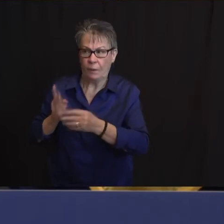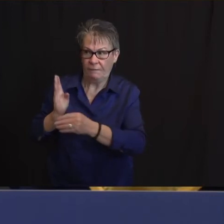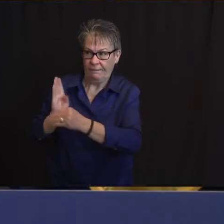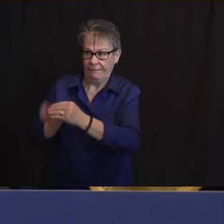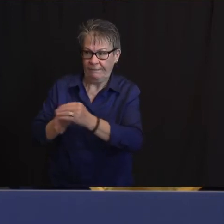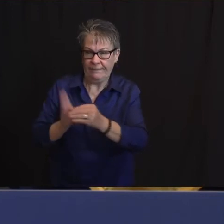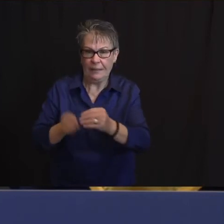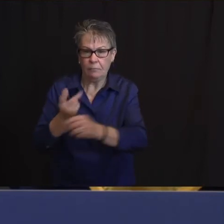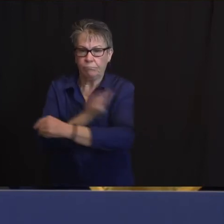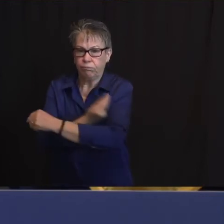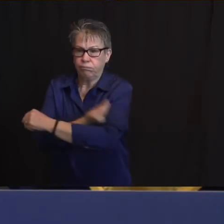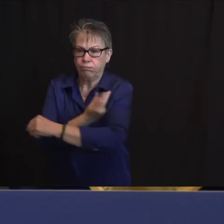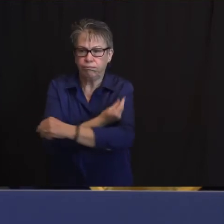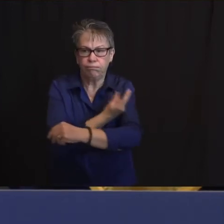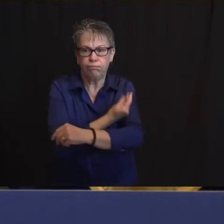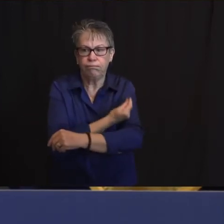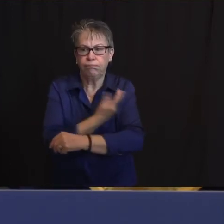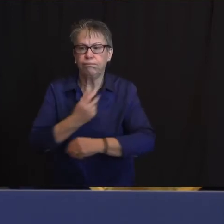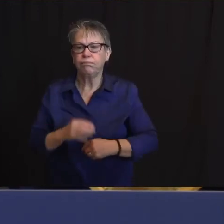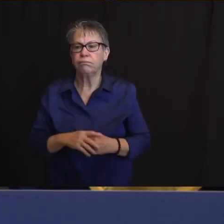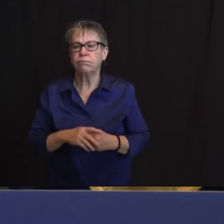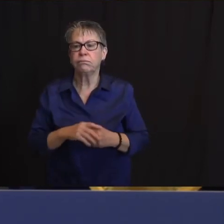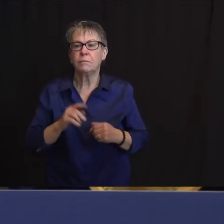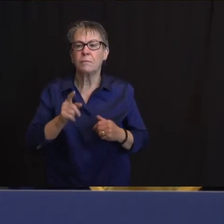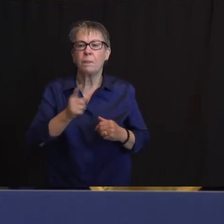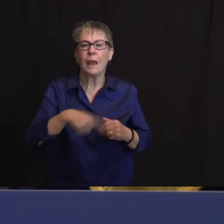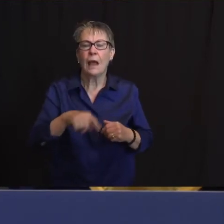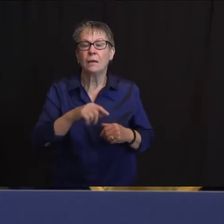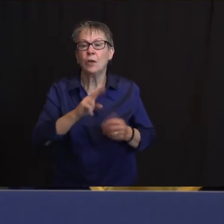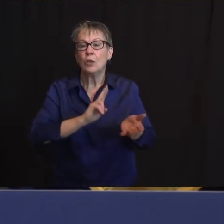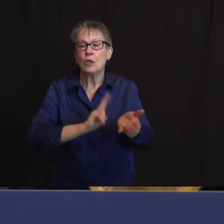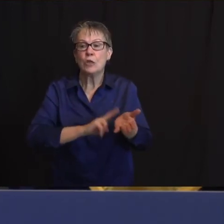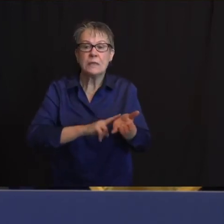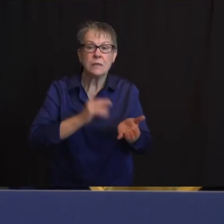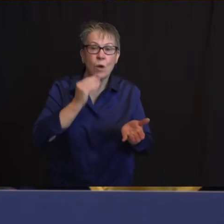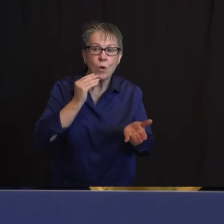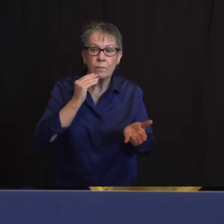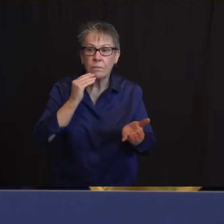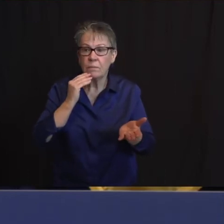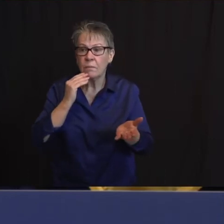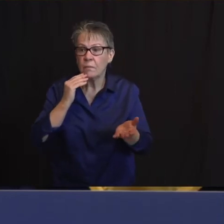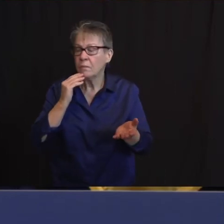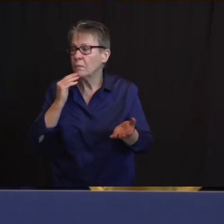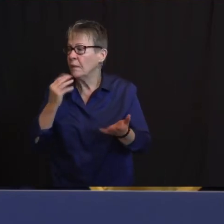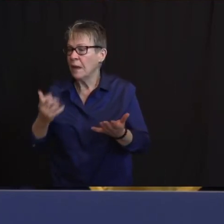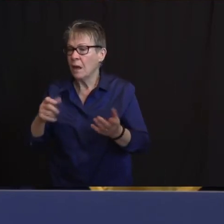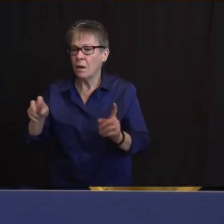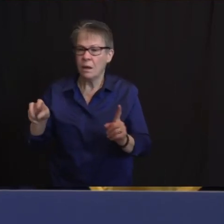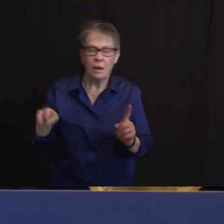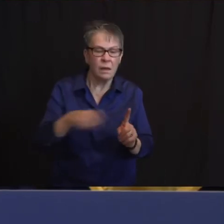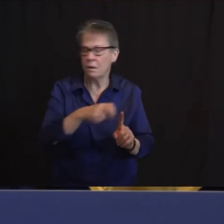long-term care nursing homes had switched providers and are asked to step back for some reason.